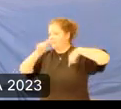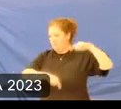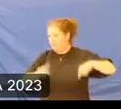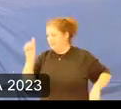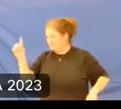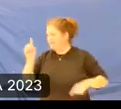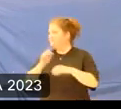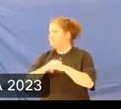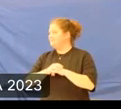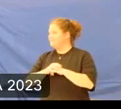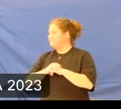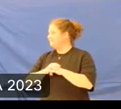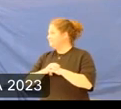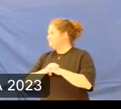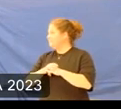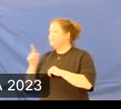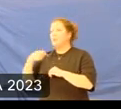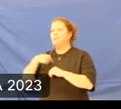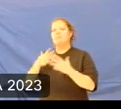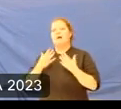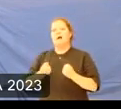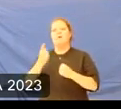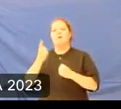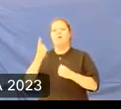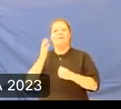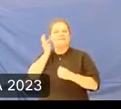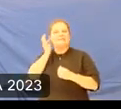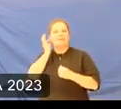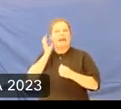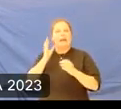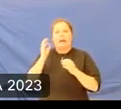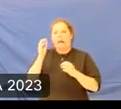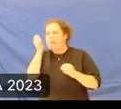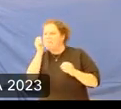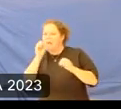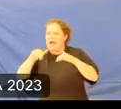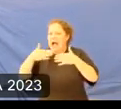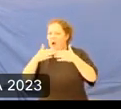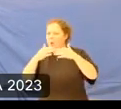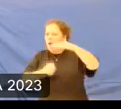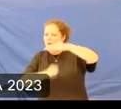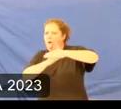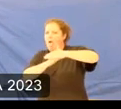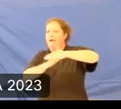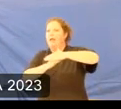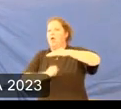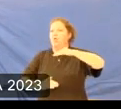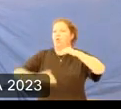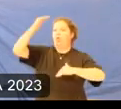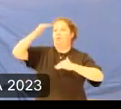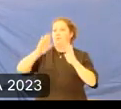So I'm going to survey 6 tricks that the engineer is going to use. And then for each trick, we can ask,